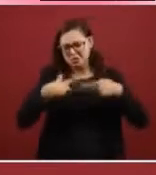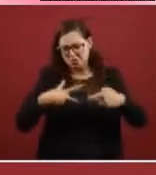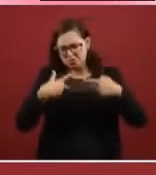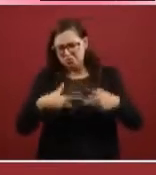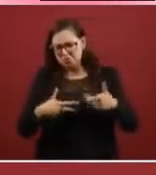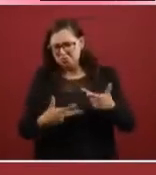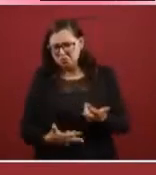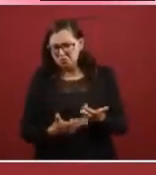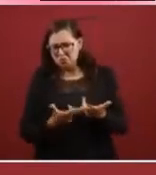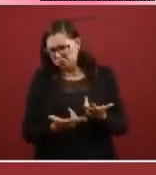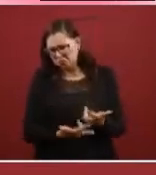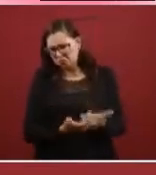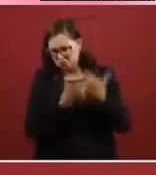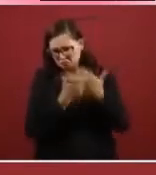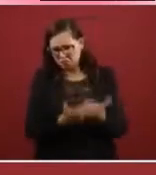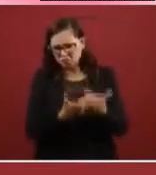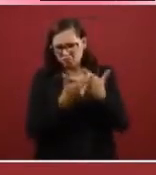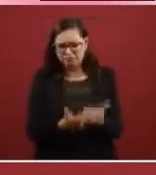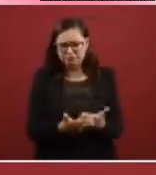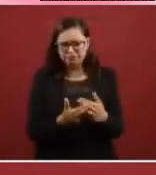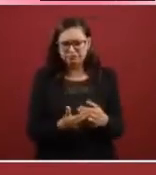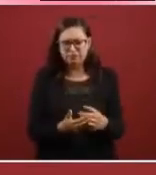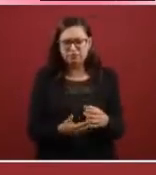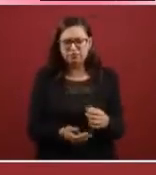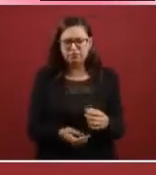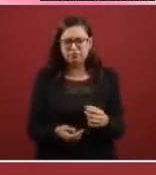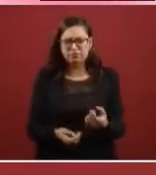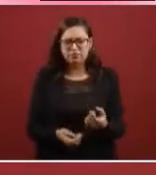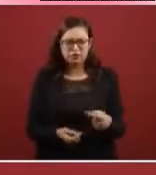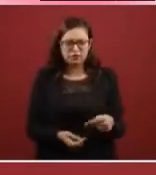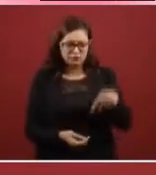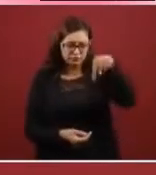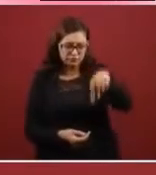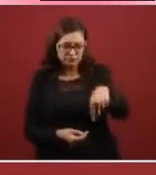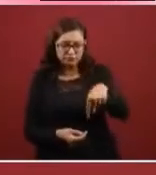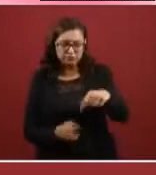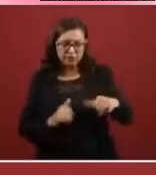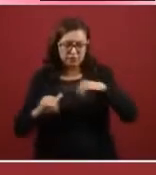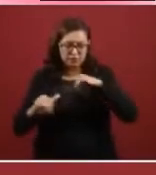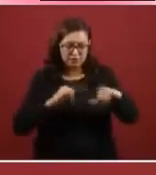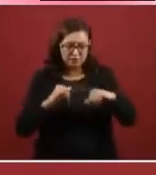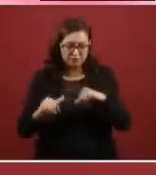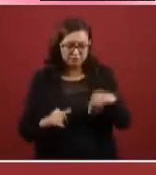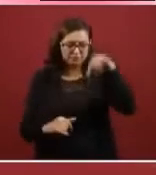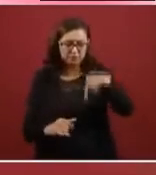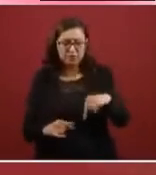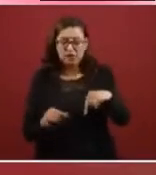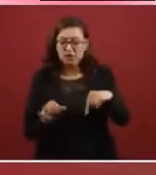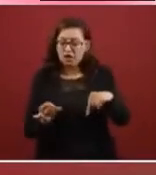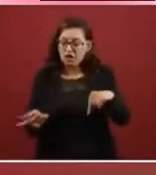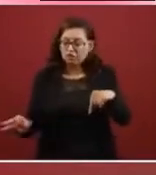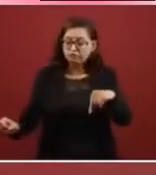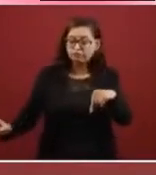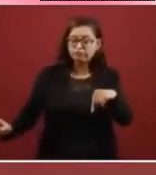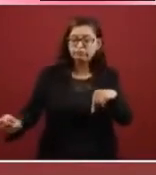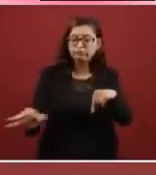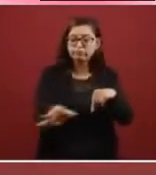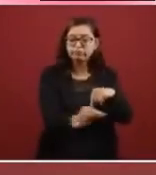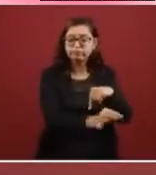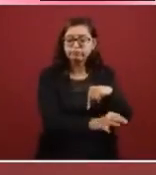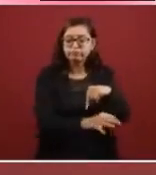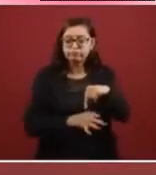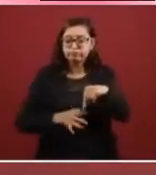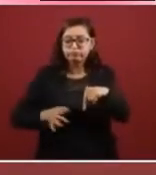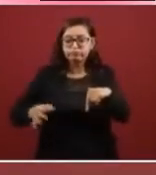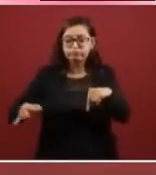manera estratégica in a strategic geographic locations que pueden asistir so that people can